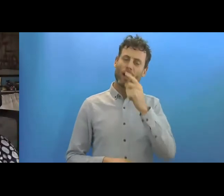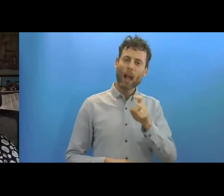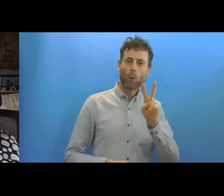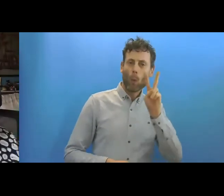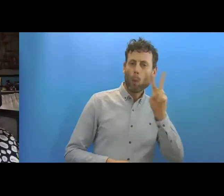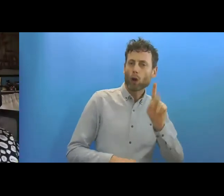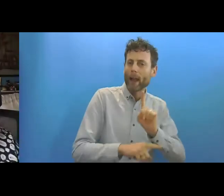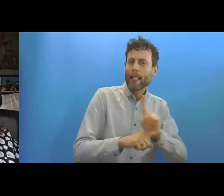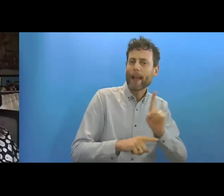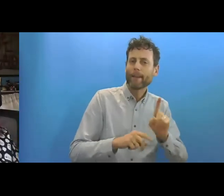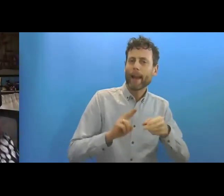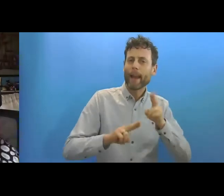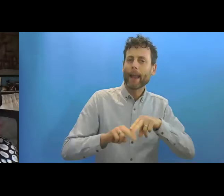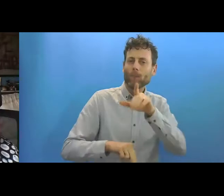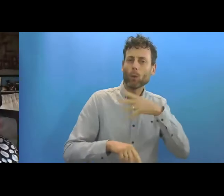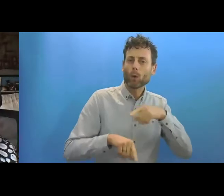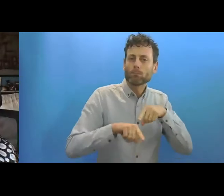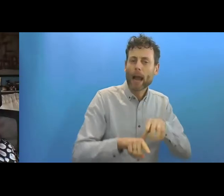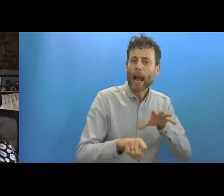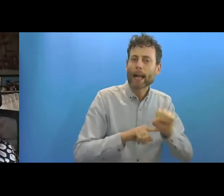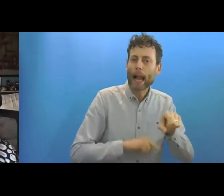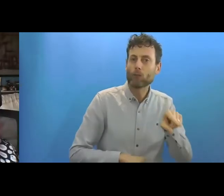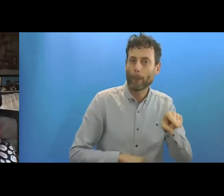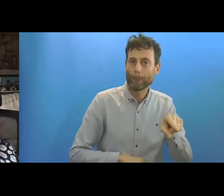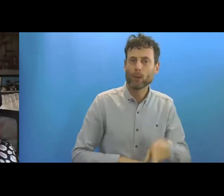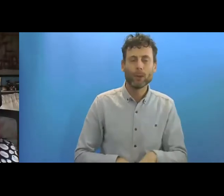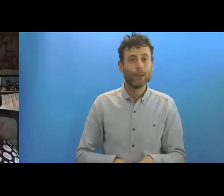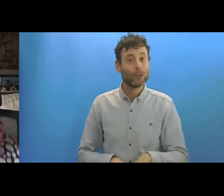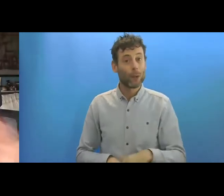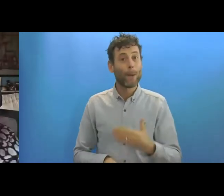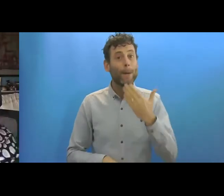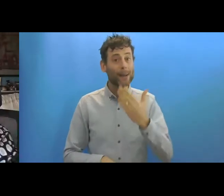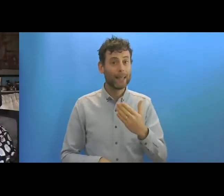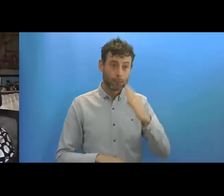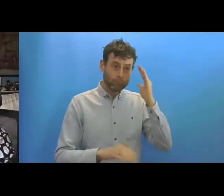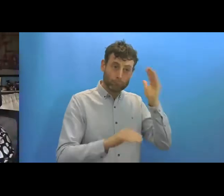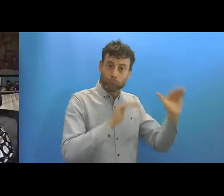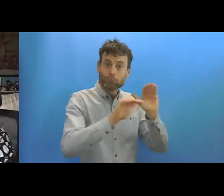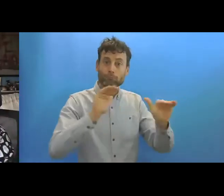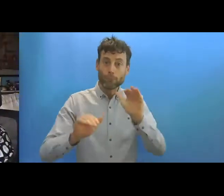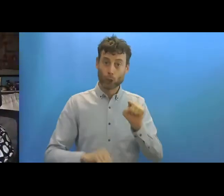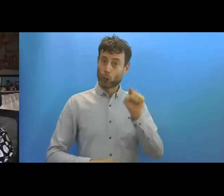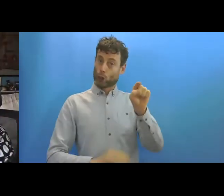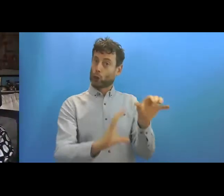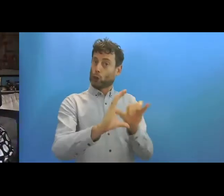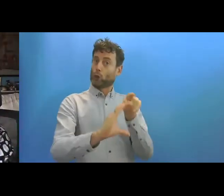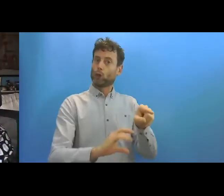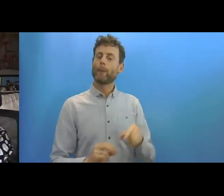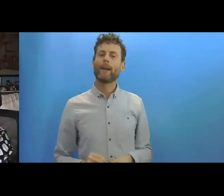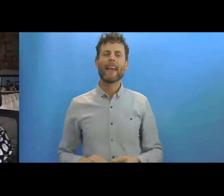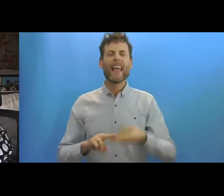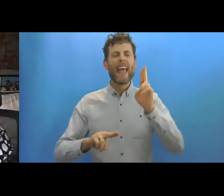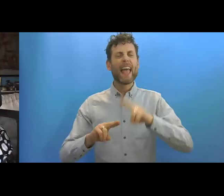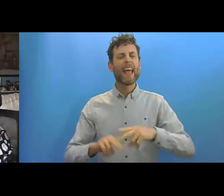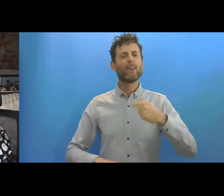then do spread the word and people will be able to catch up on it later. If you see me looking down, it's just because this is where